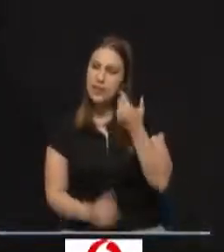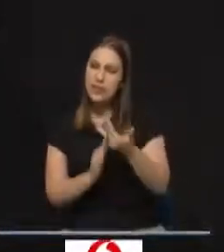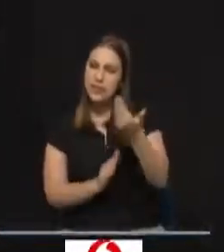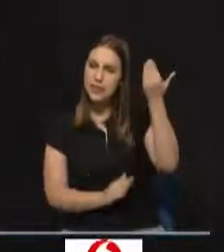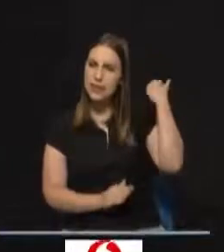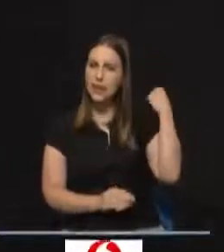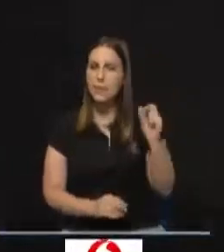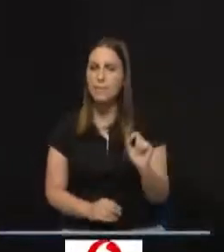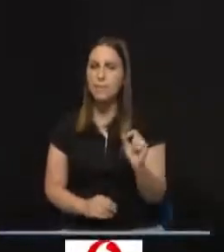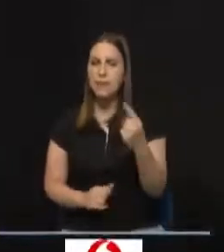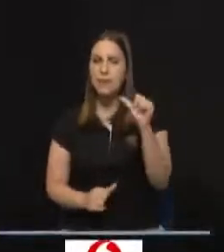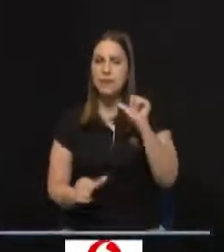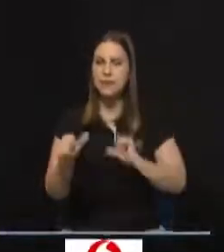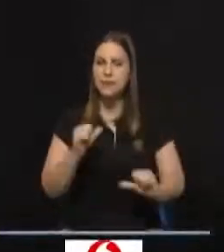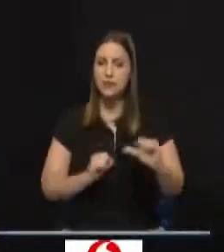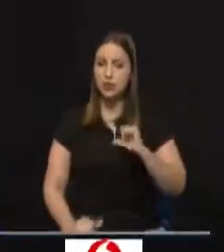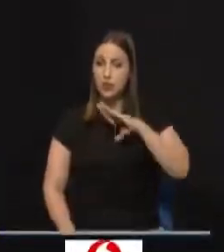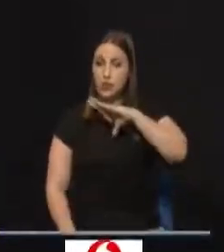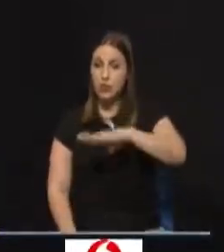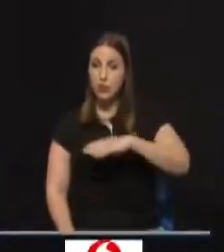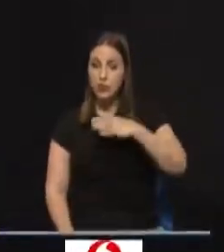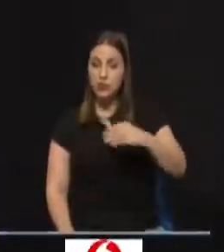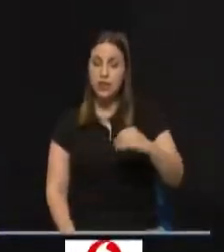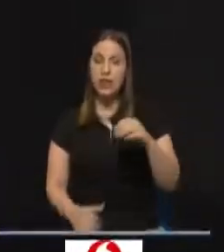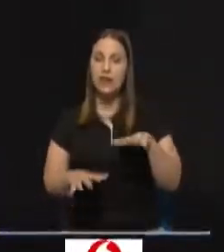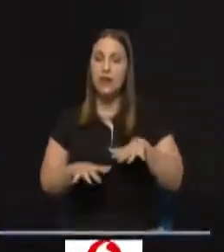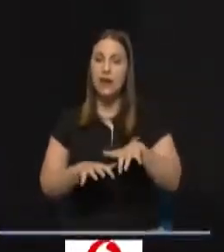Last Thursday,